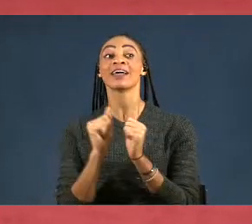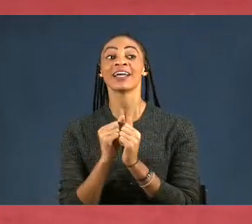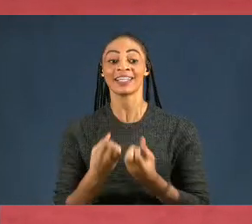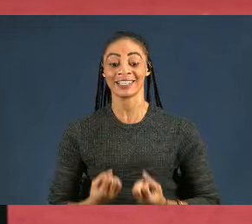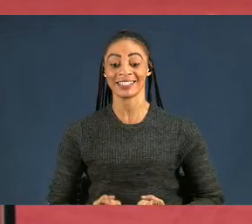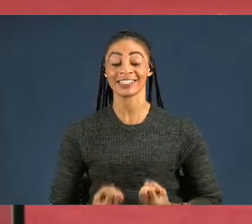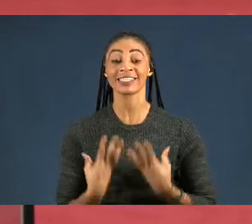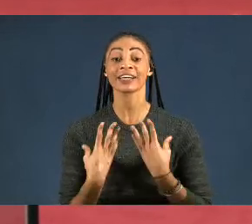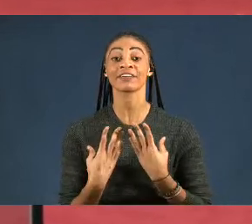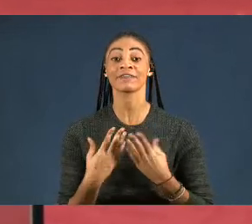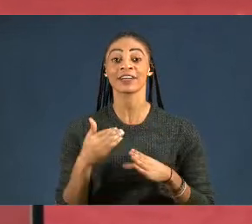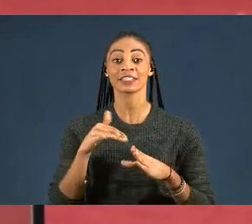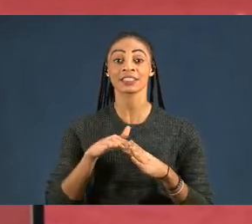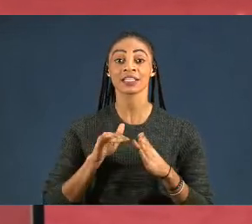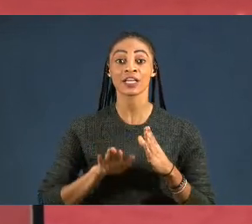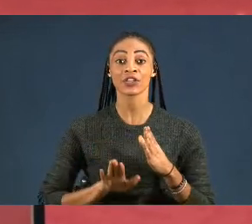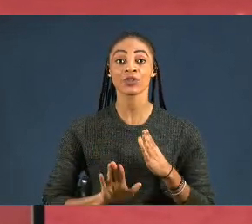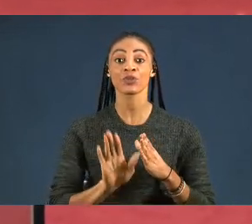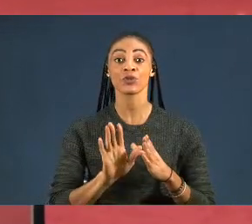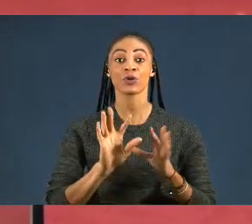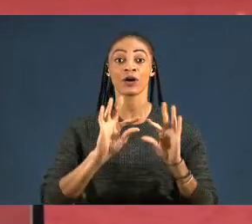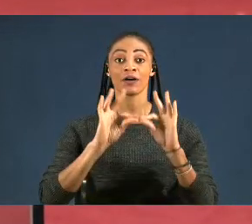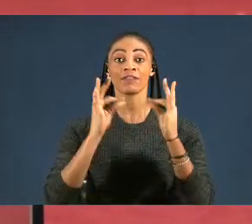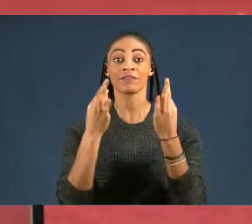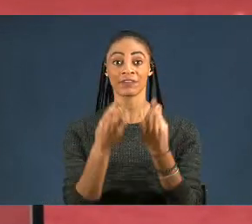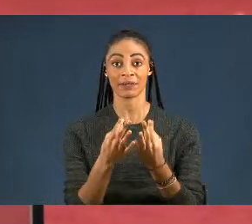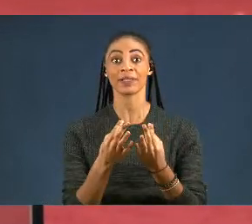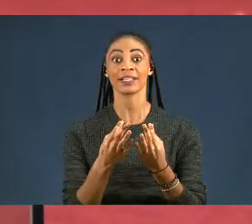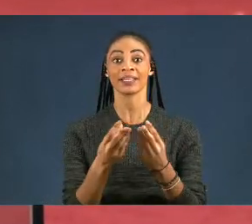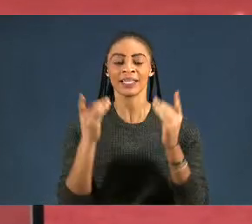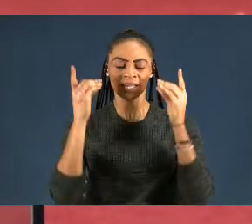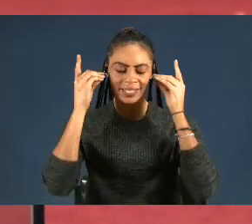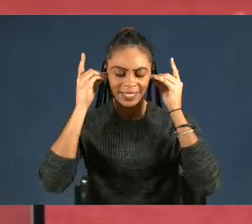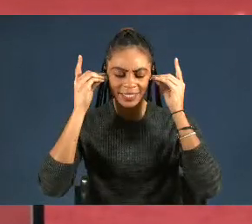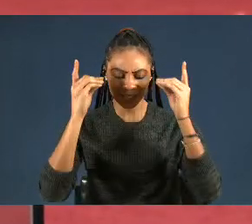marriage a chance. I'm going to give this man a chance.